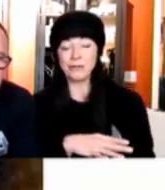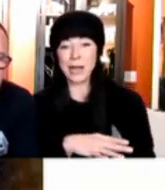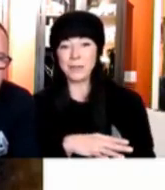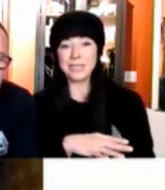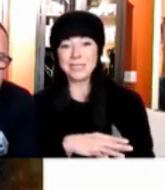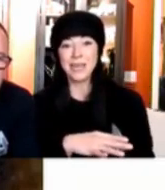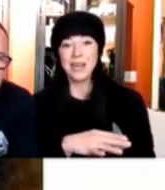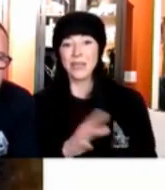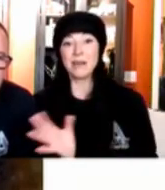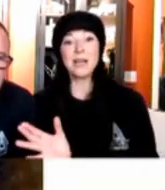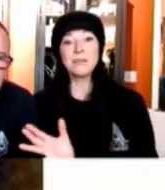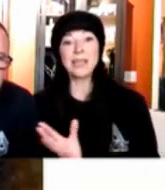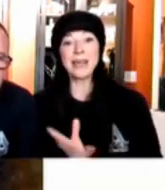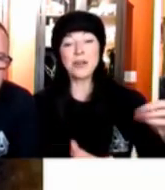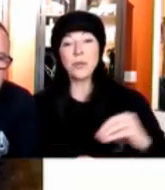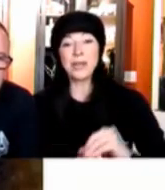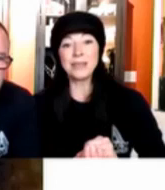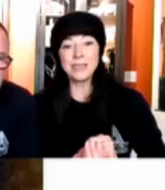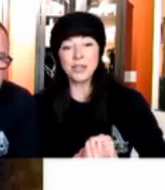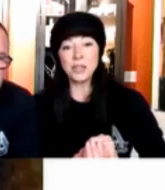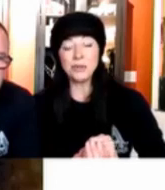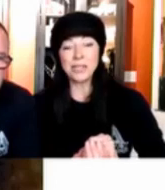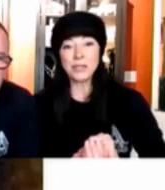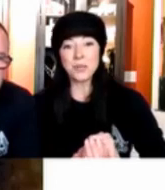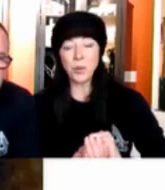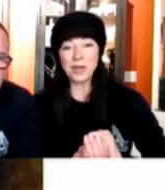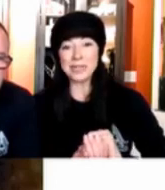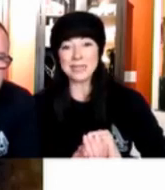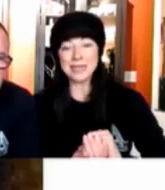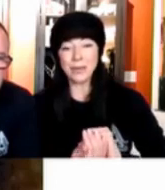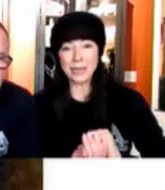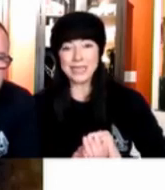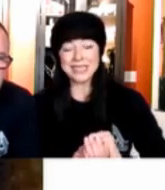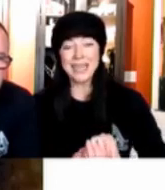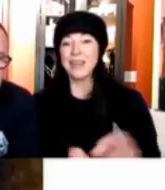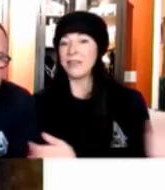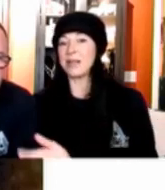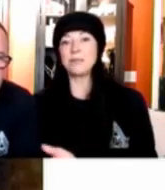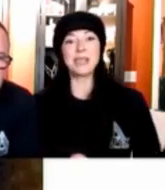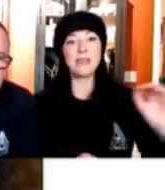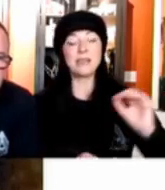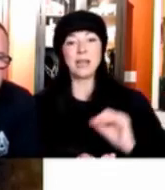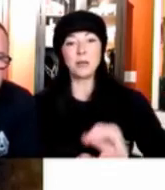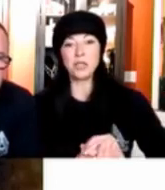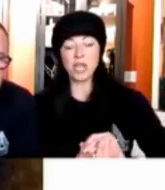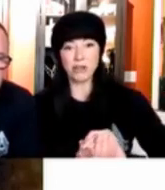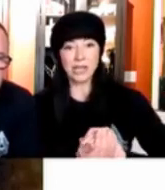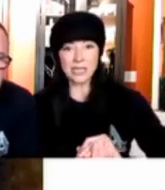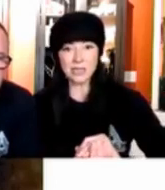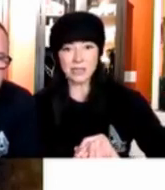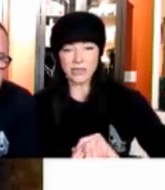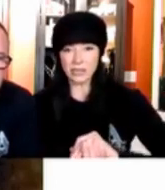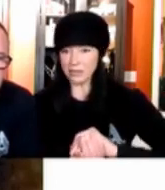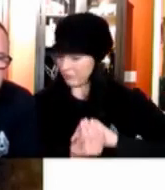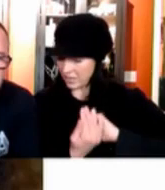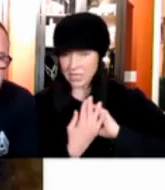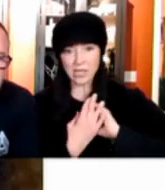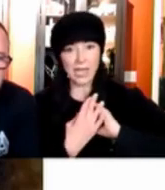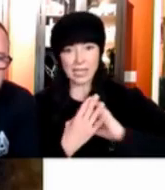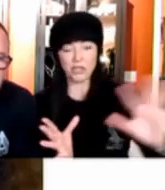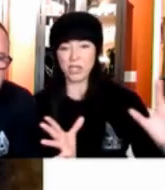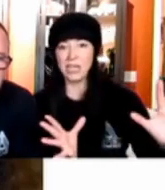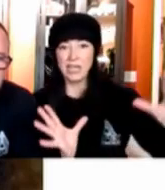own families, they'll come together when a new litter is born to see the babies. They'll come together to help each other hunt if they